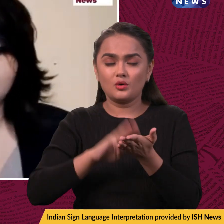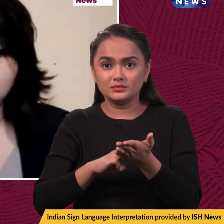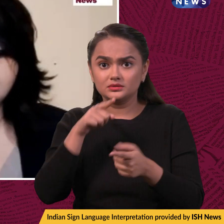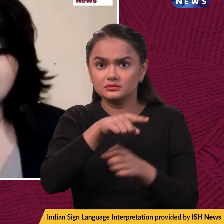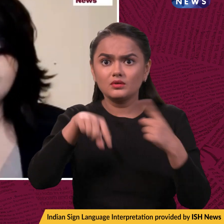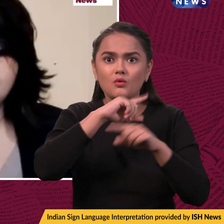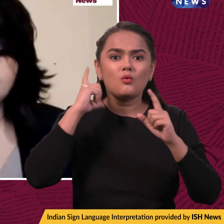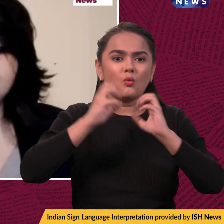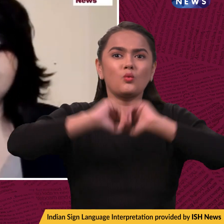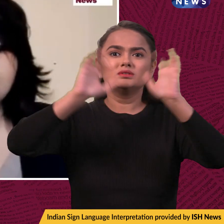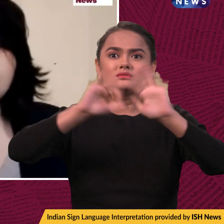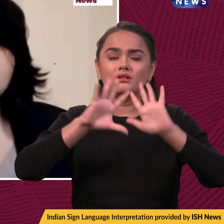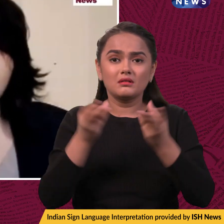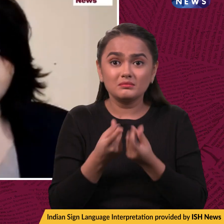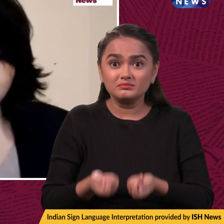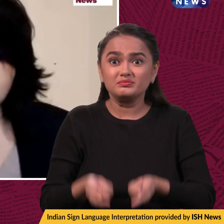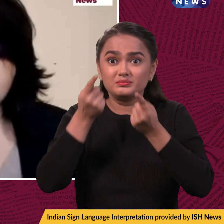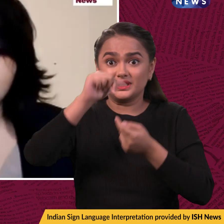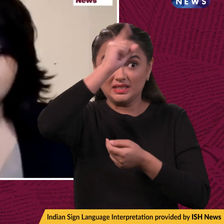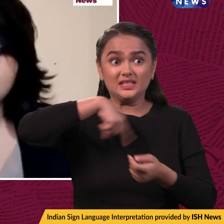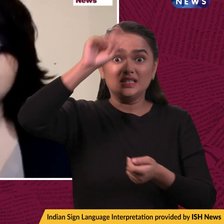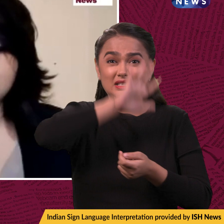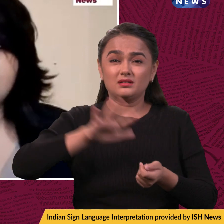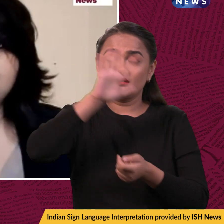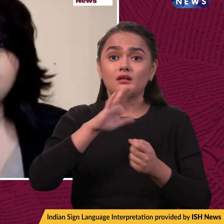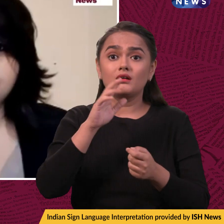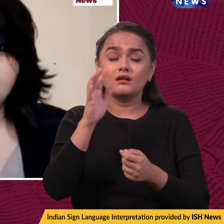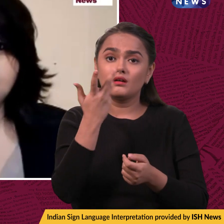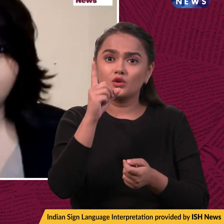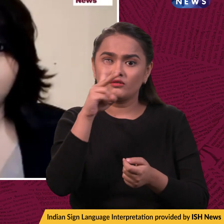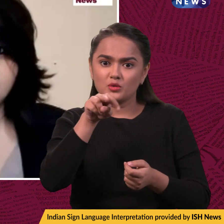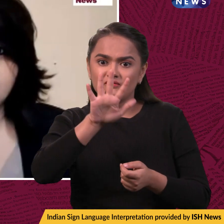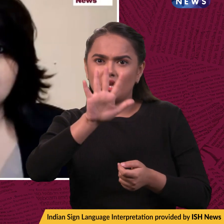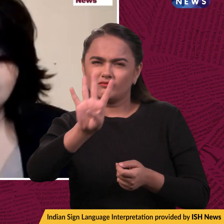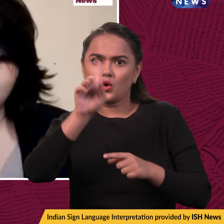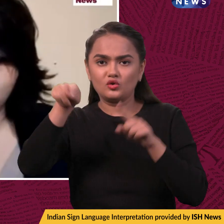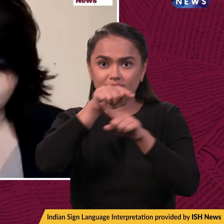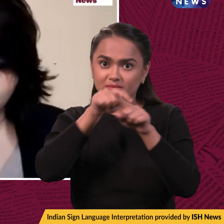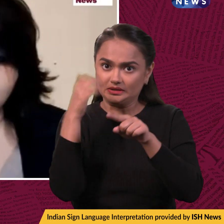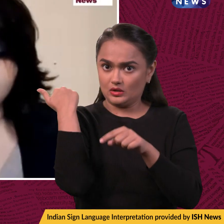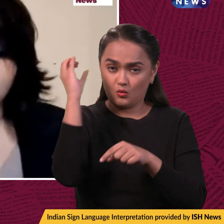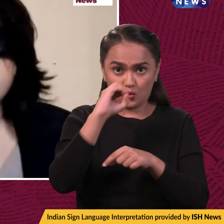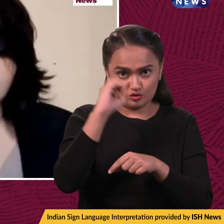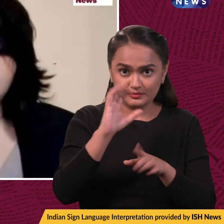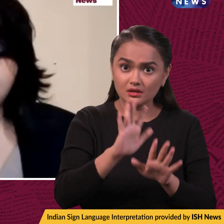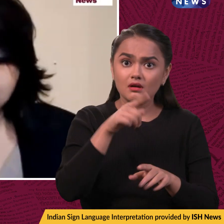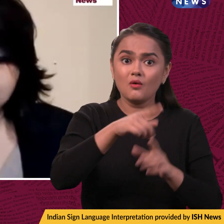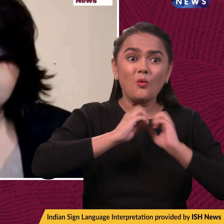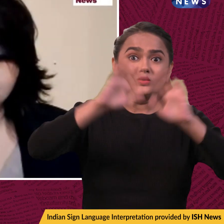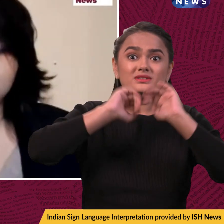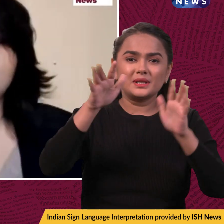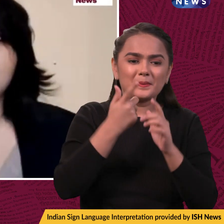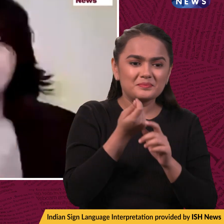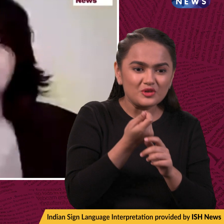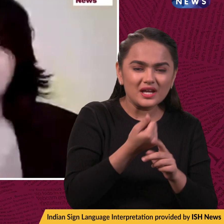Industry, the wholesale inflation across the country rose to 12.54% in October. The wholesale price